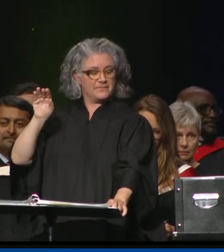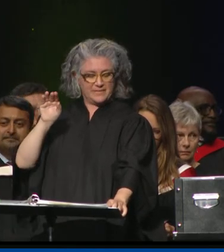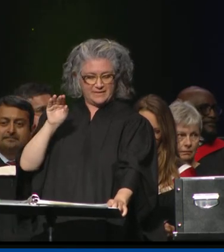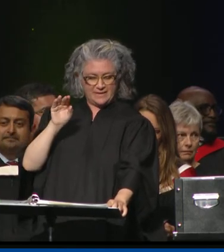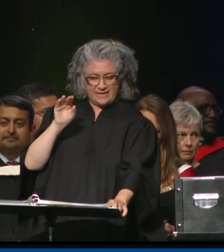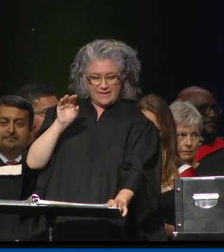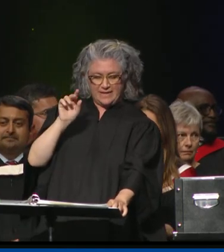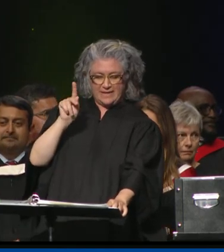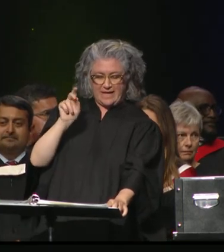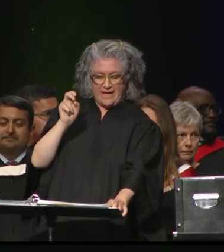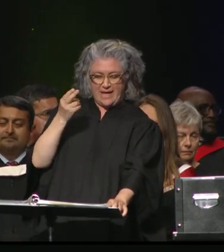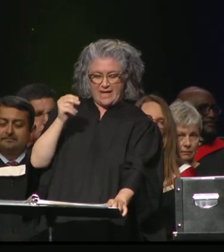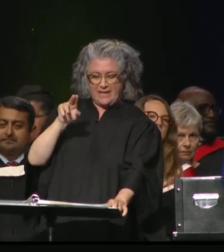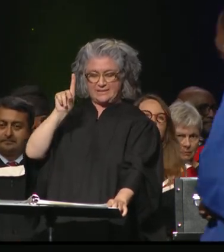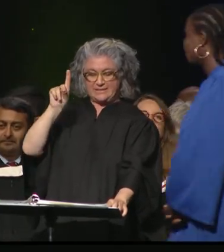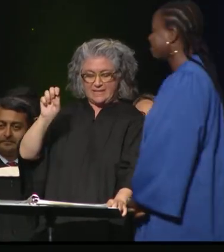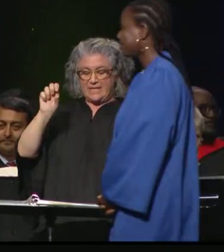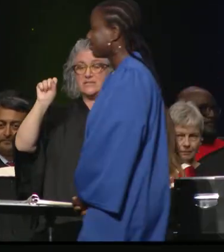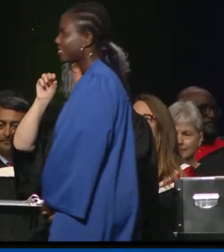Kayinde Sonde.